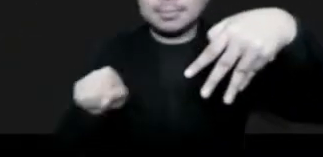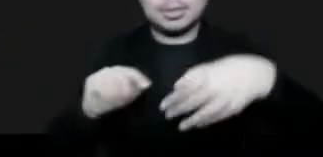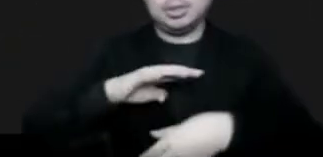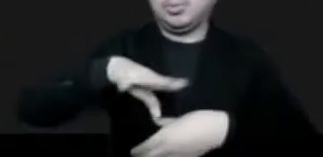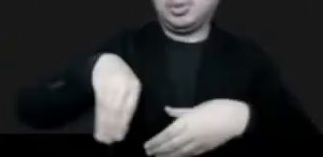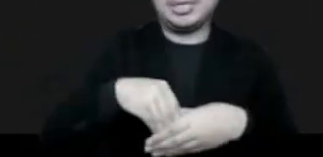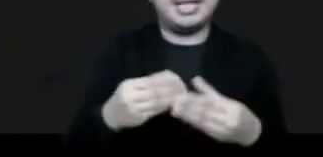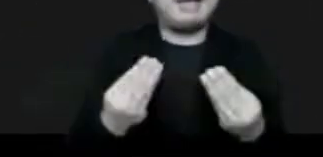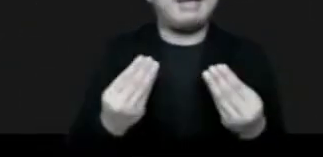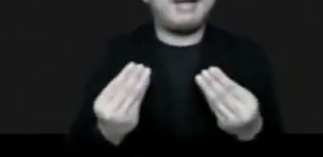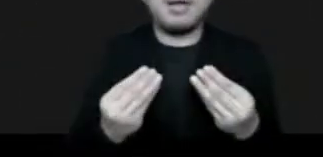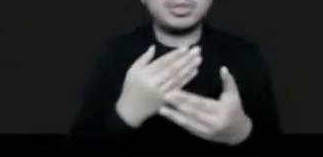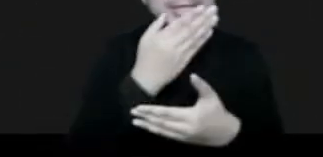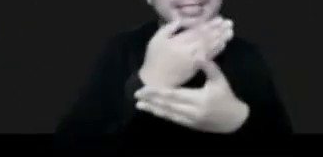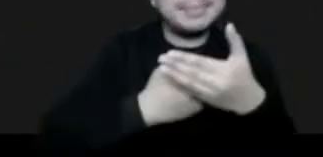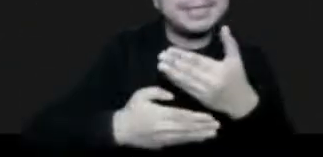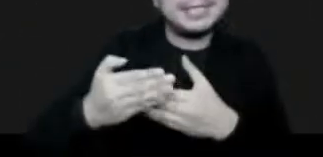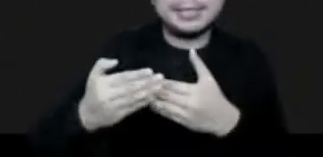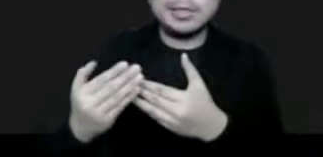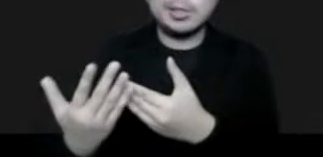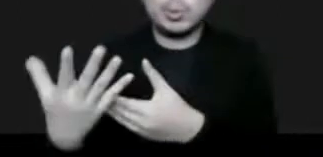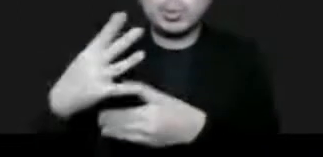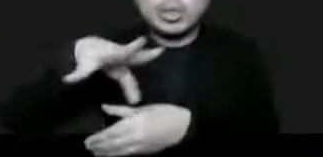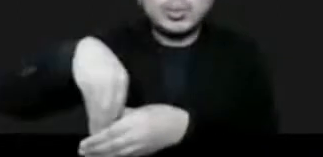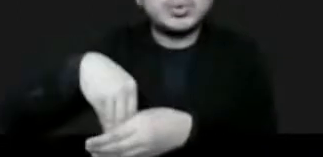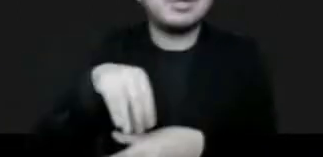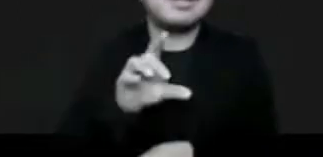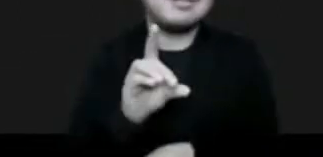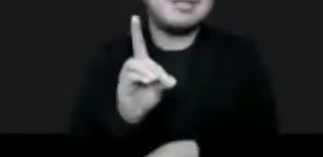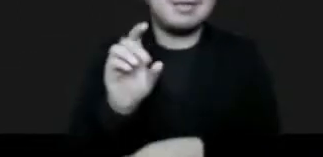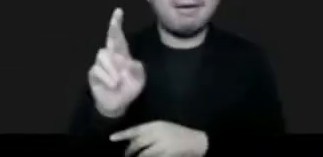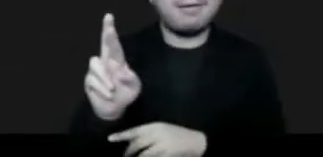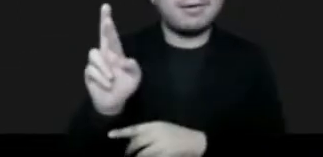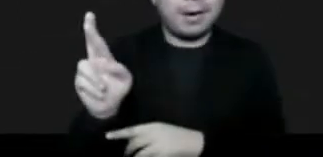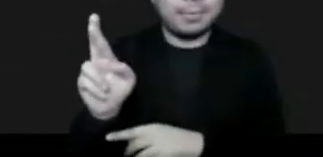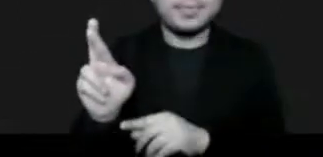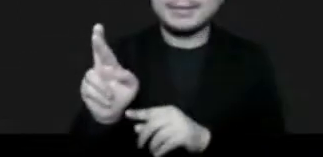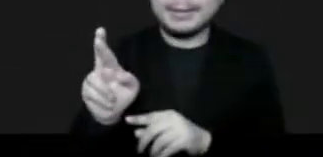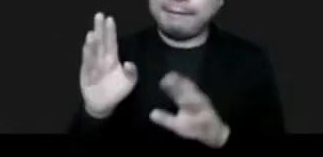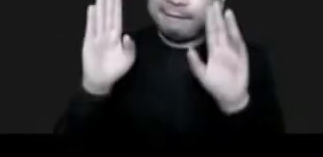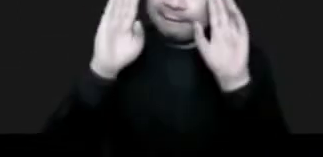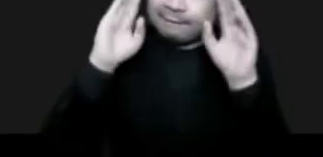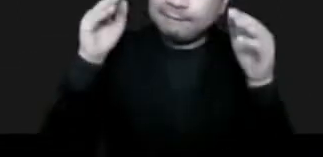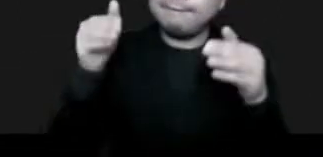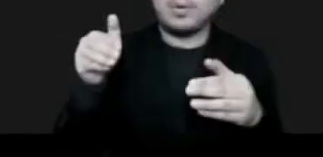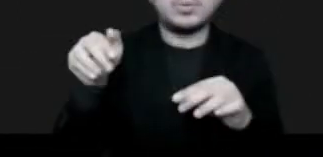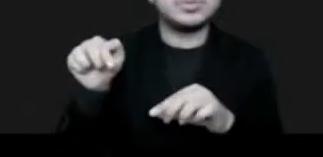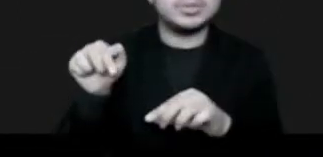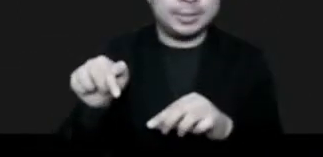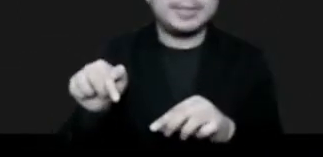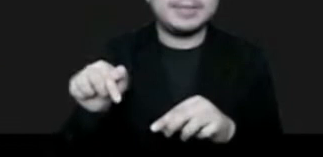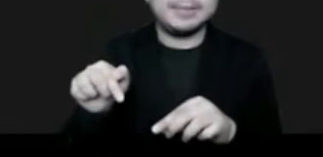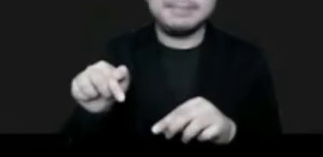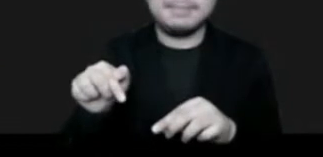DRR. And this has become the best point and the best area to have everyone